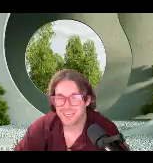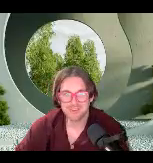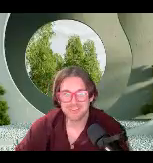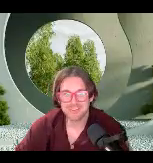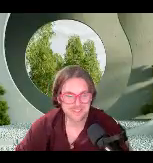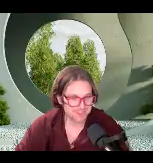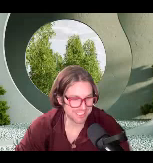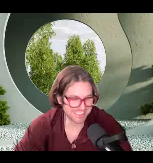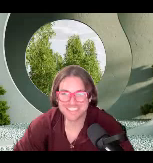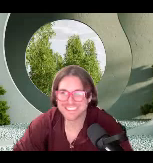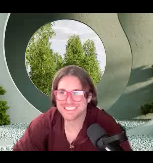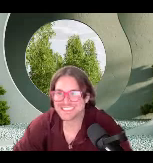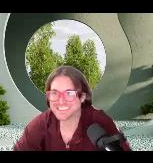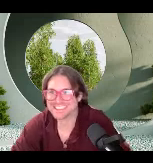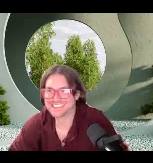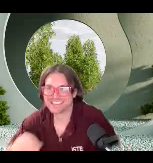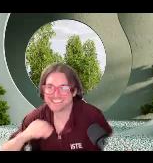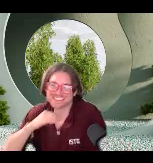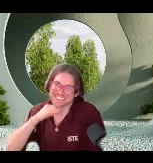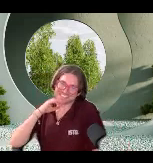I know what I would do.